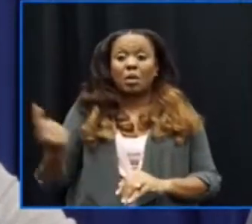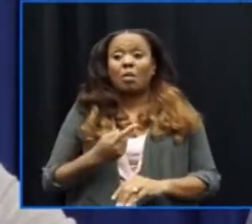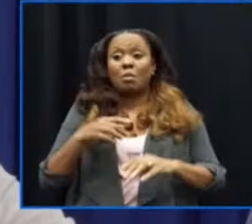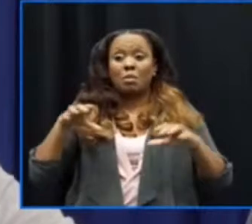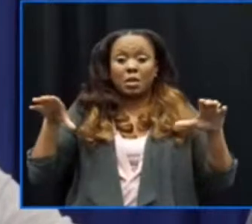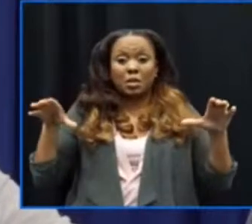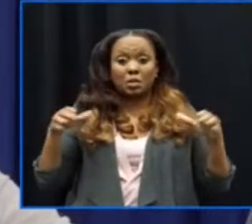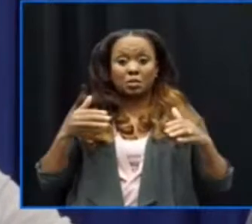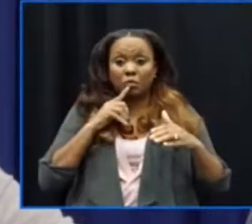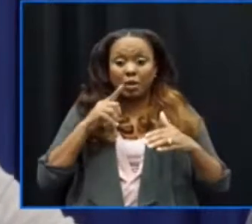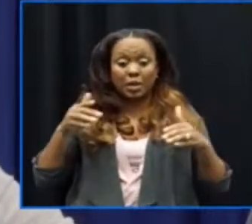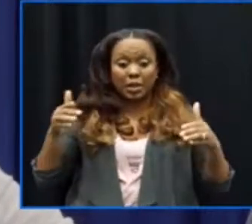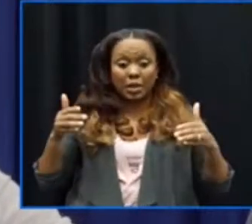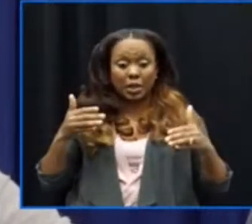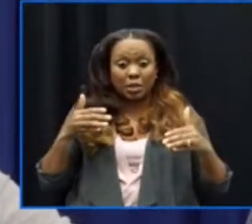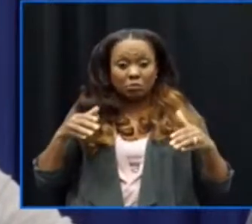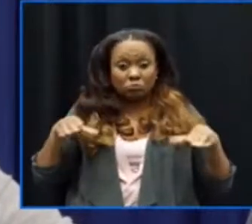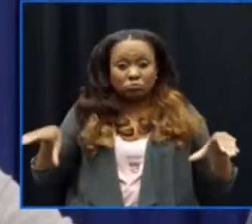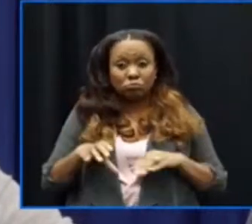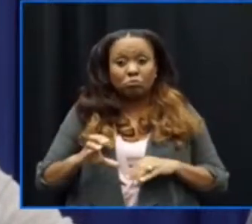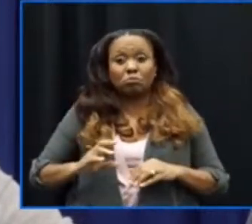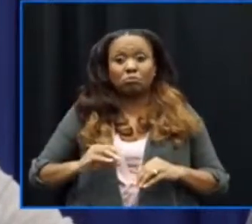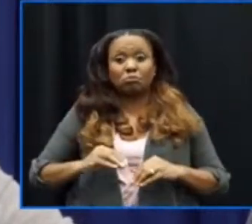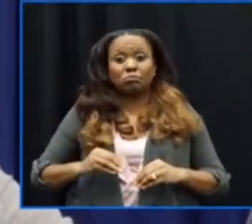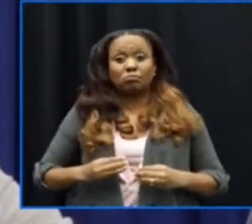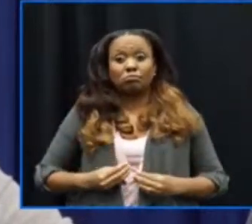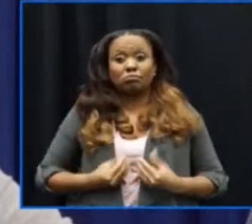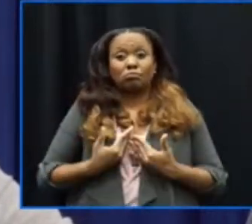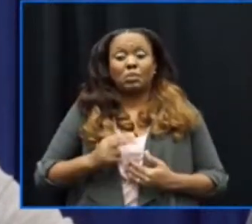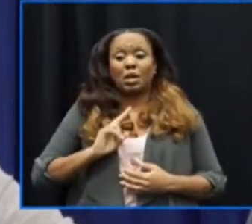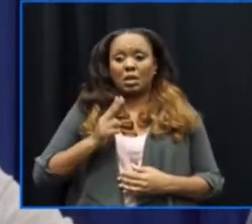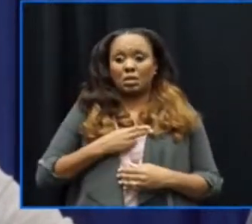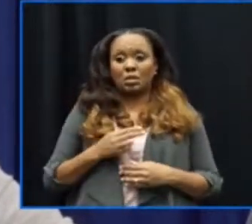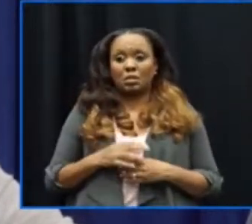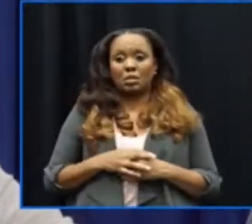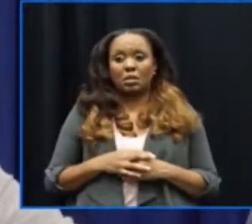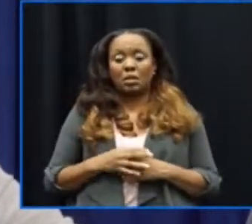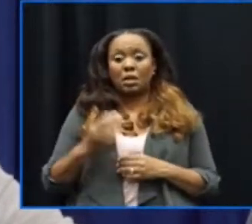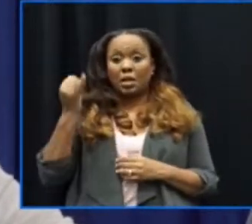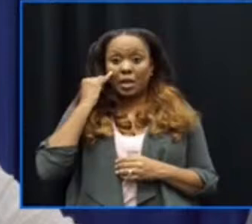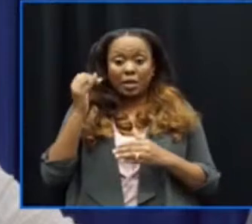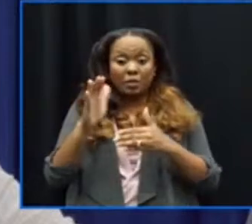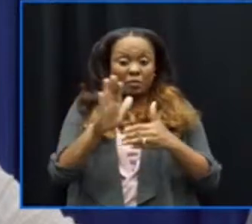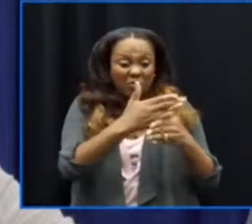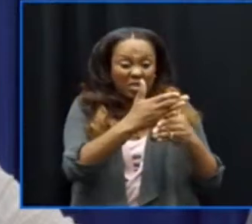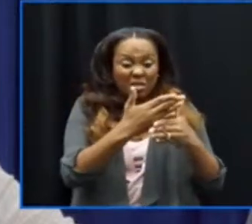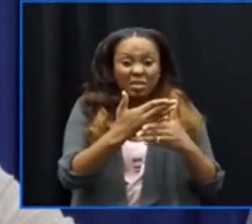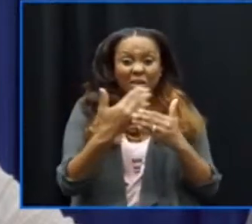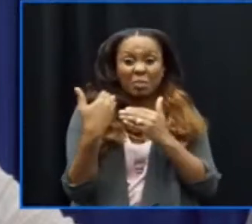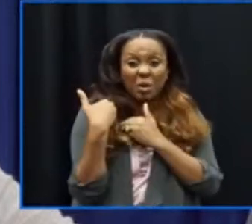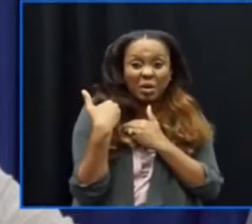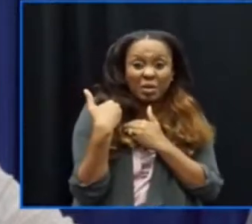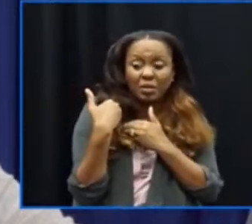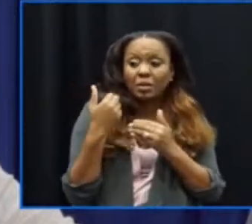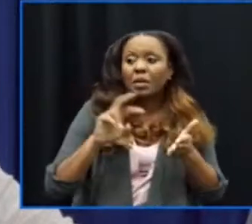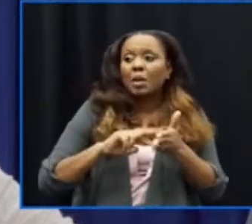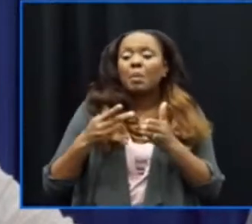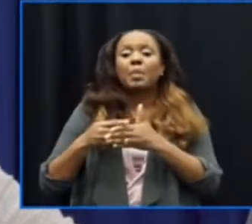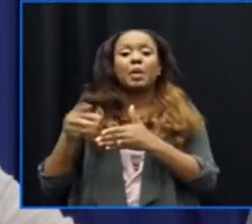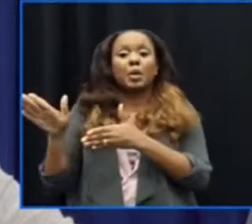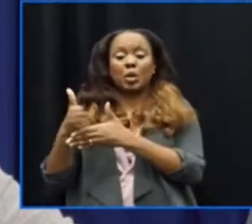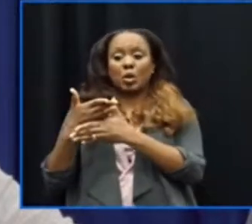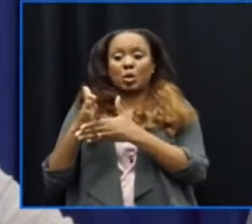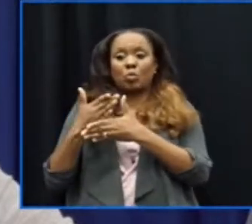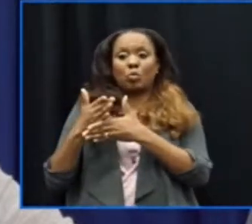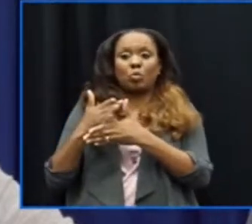is share the burden, share the bounty. And I would like to think that that principle is as sacred as